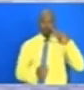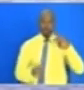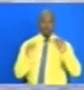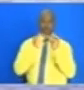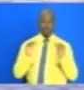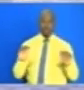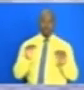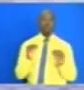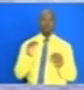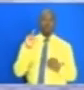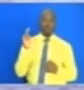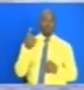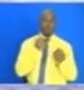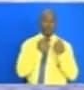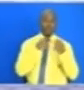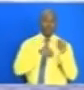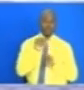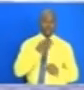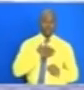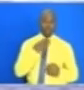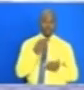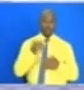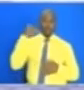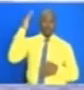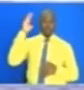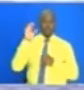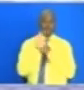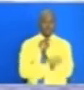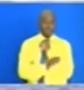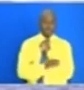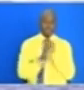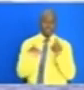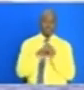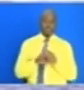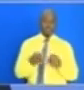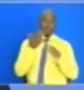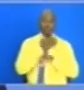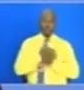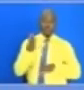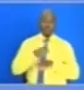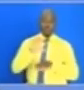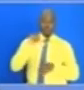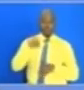talking, first of all, of our money out there, but I'm also talking of wastage from here. Okay.